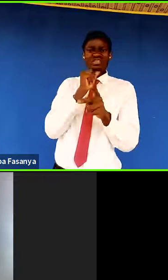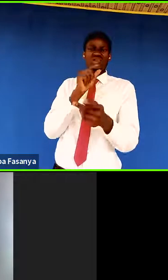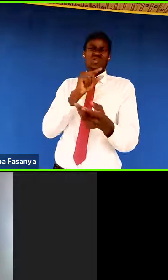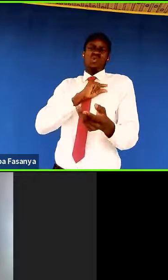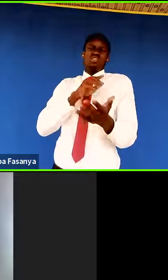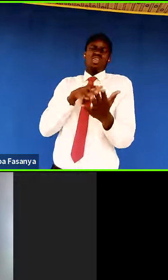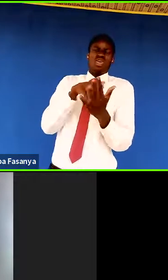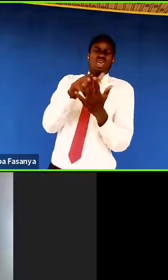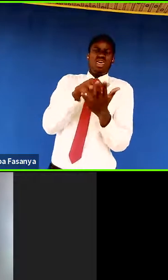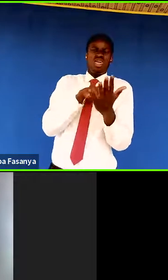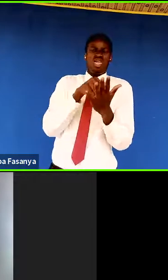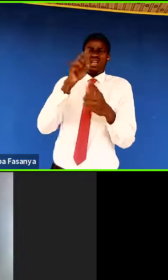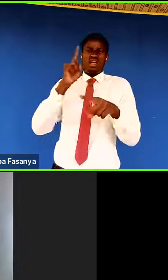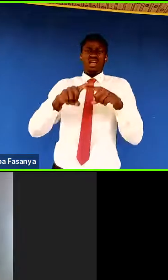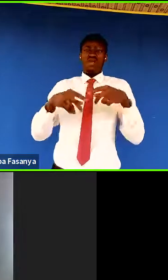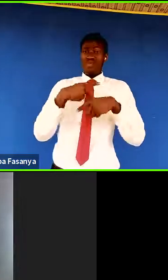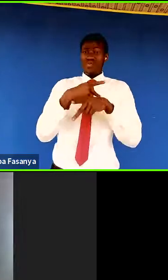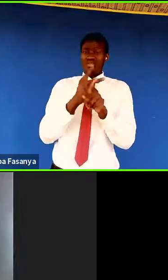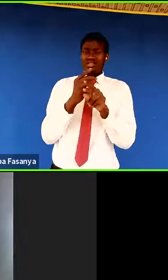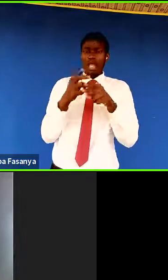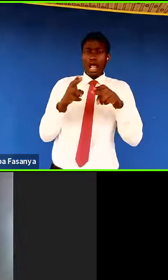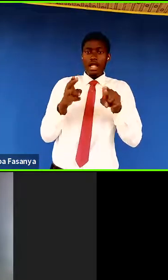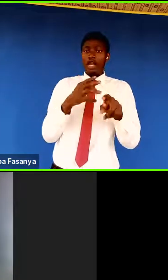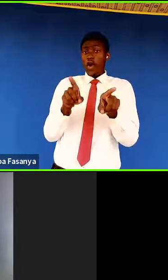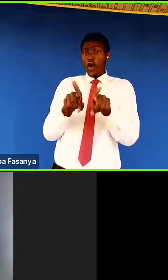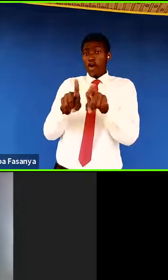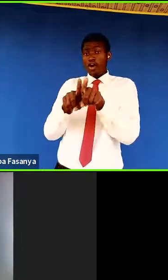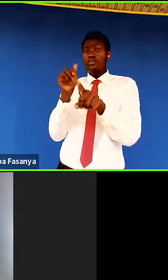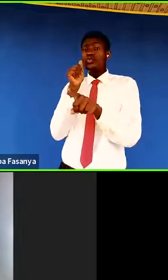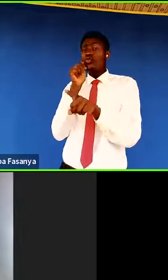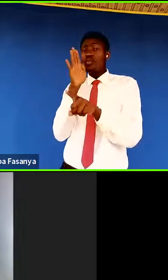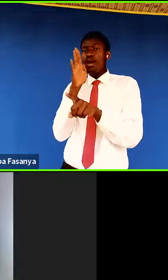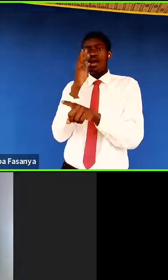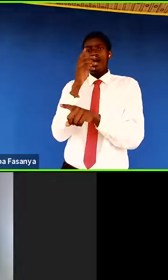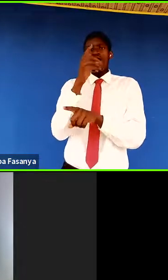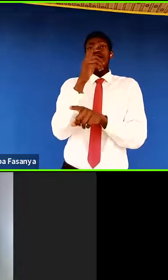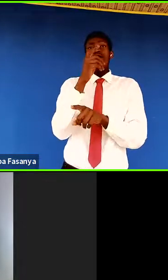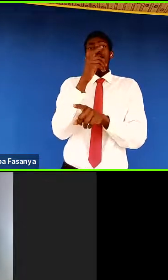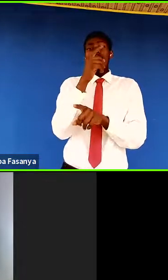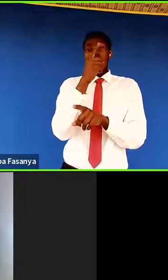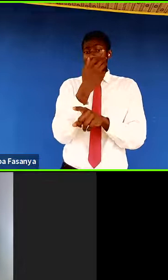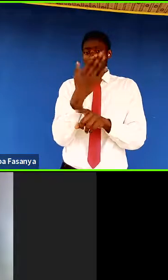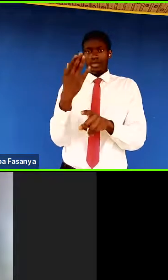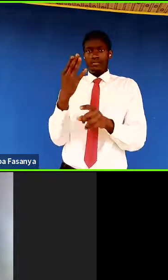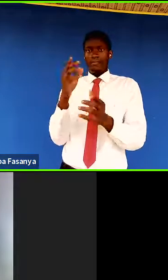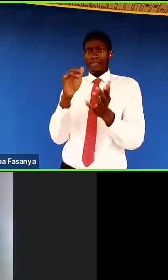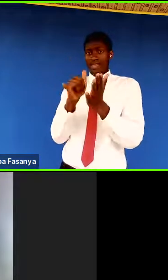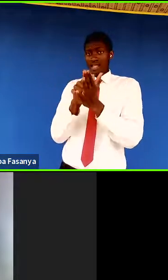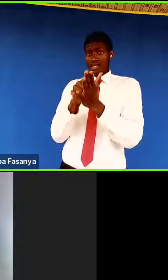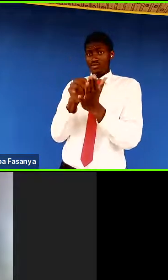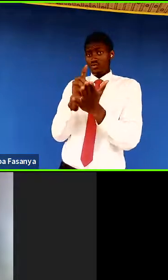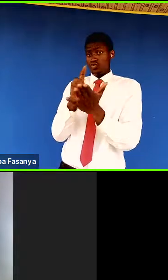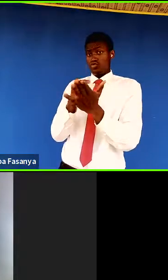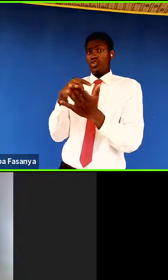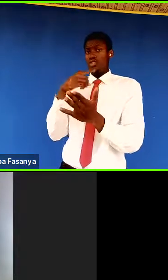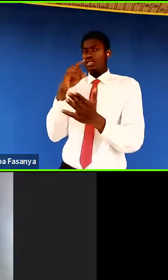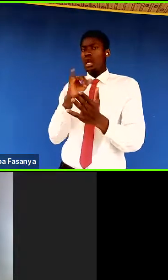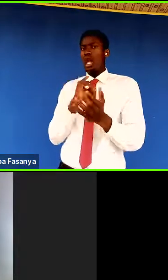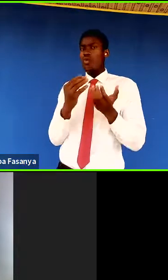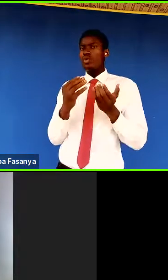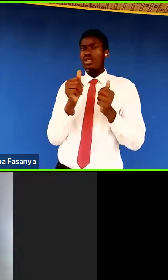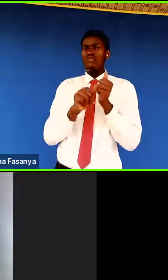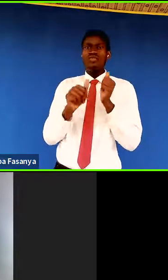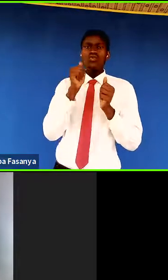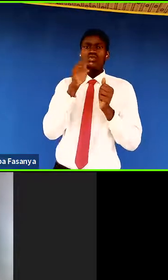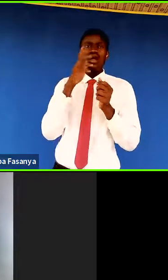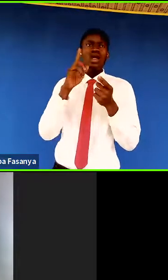the womb, and for the woman too. And one thing that you said that I want every woman hearing this to